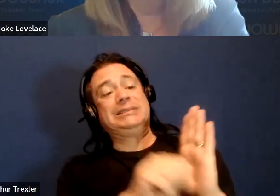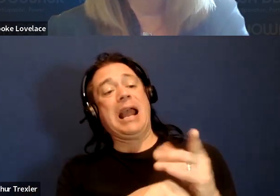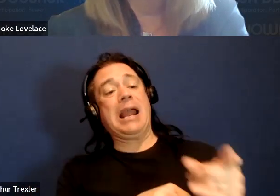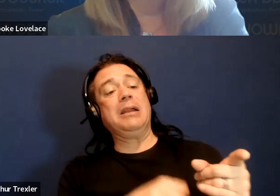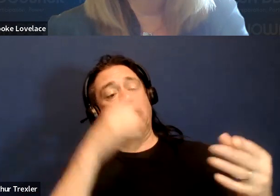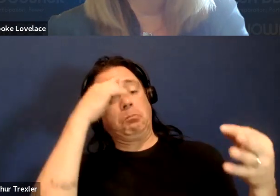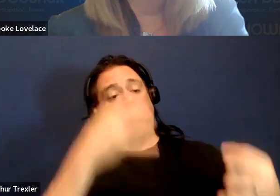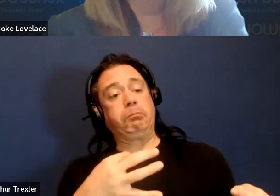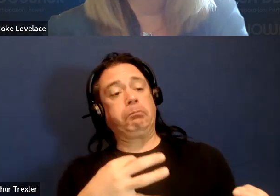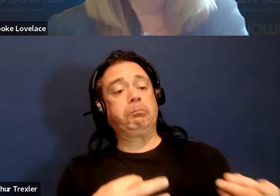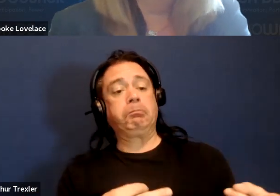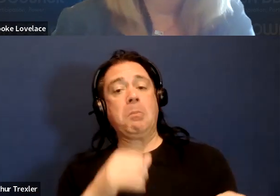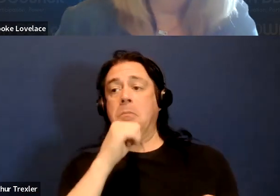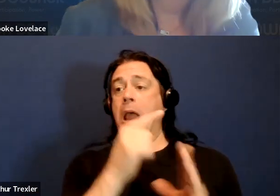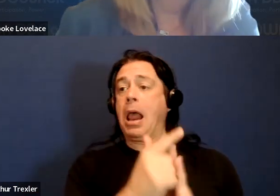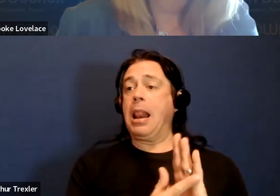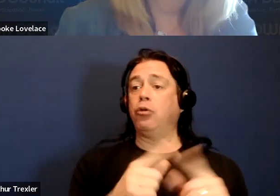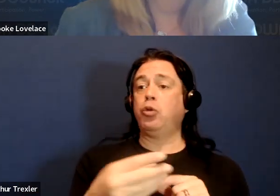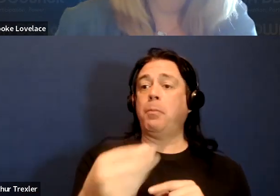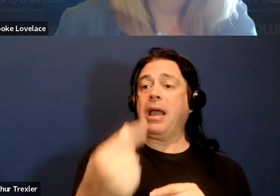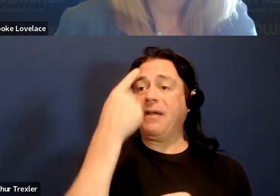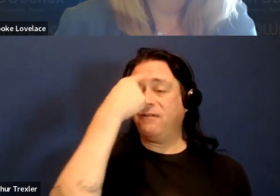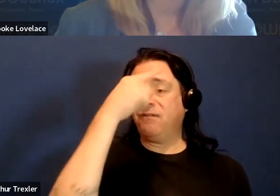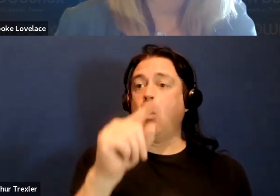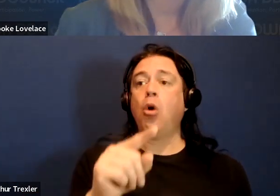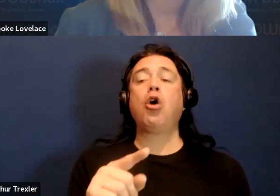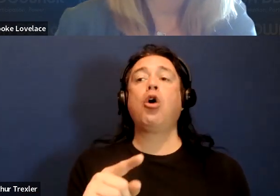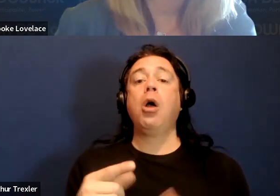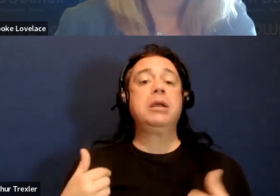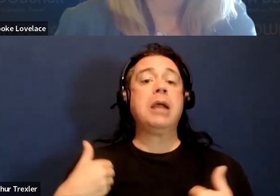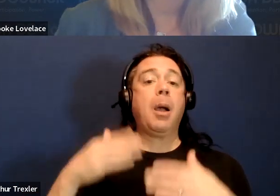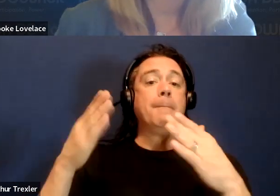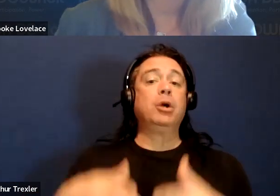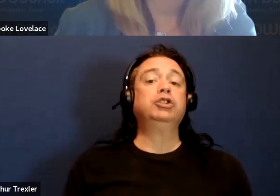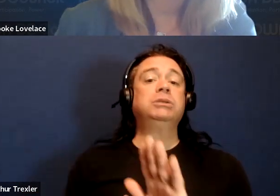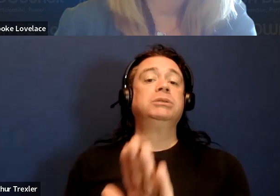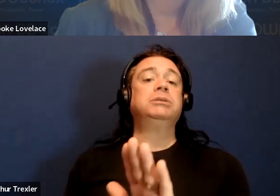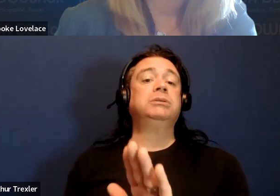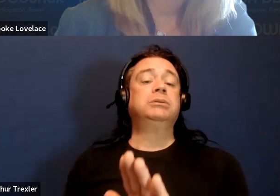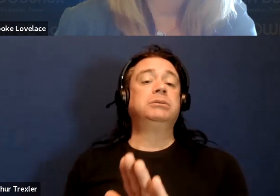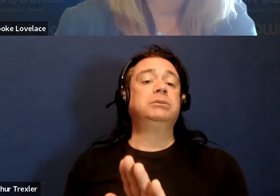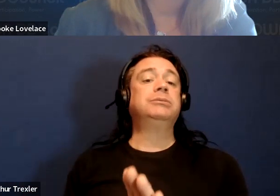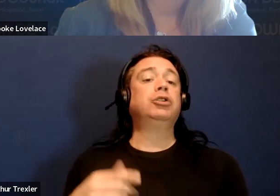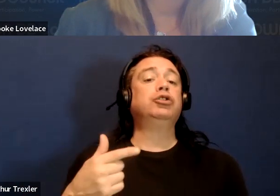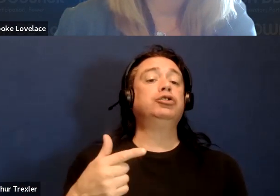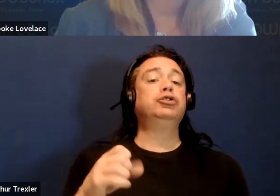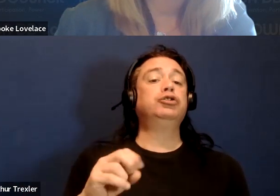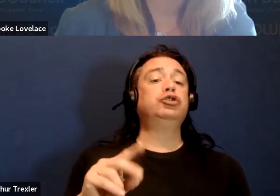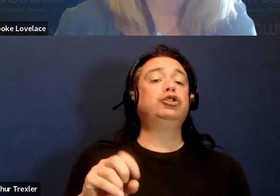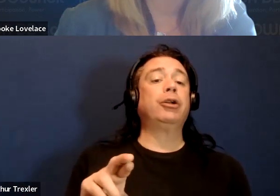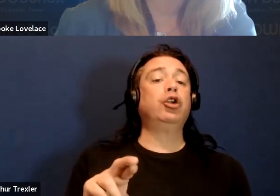decides it's not legal to pay for a young person's gender